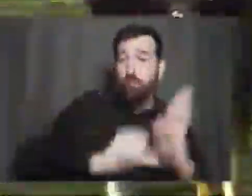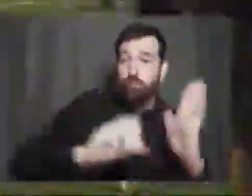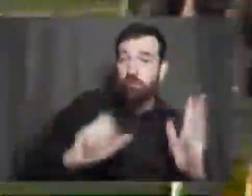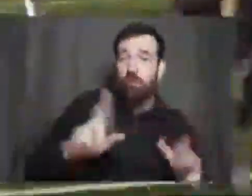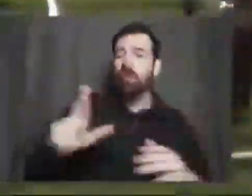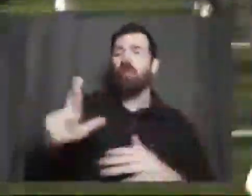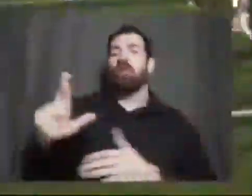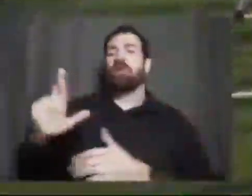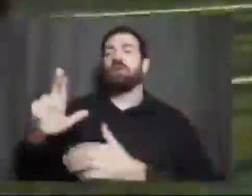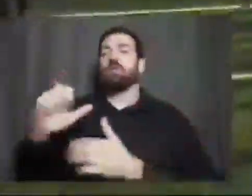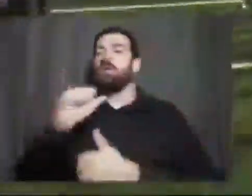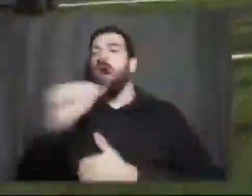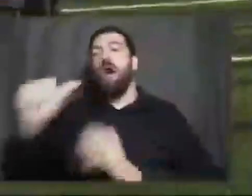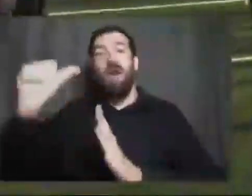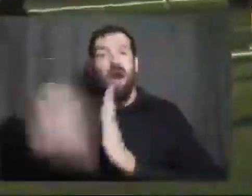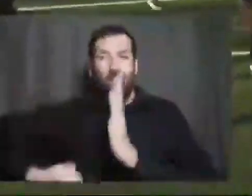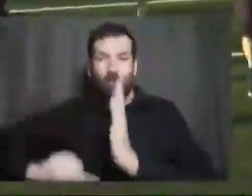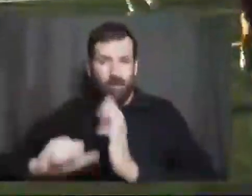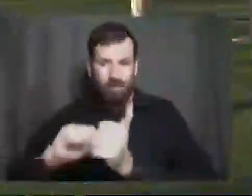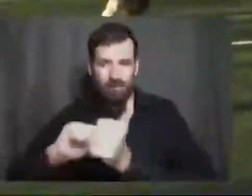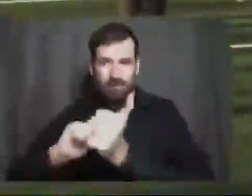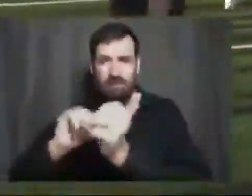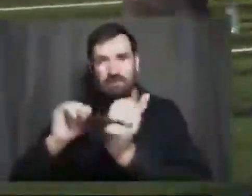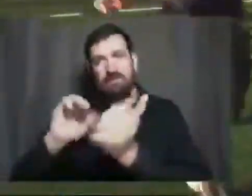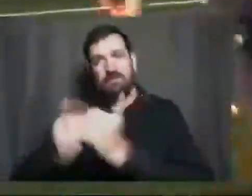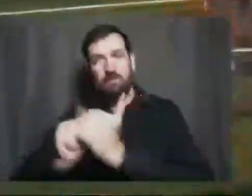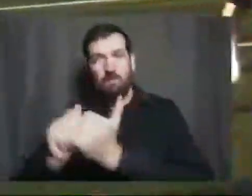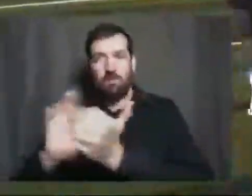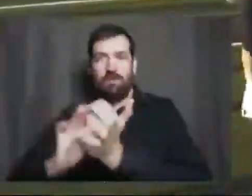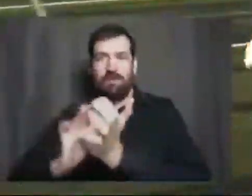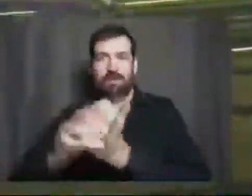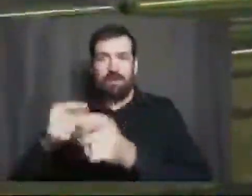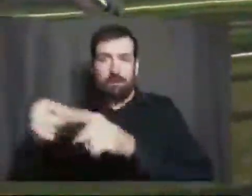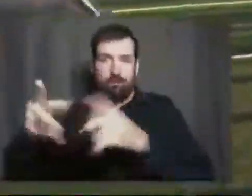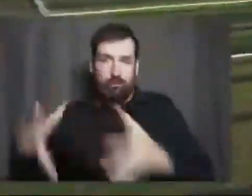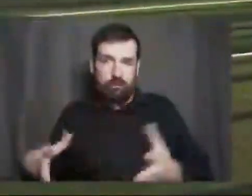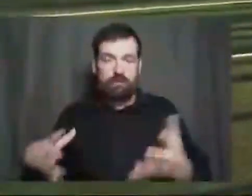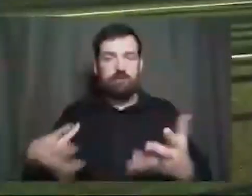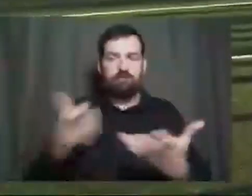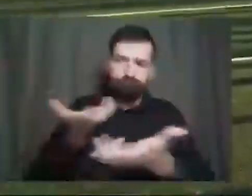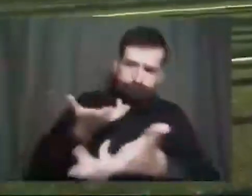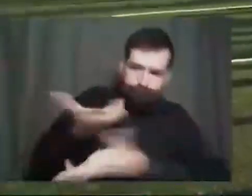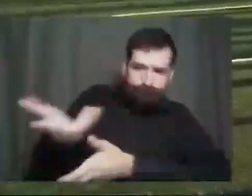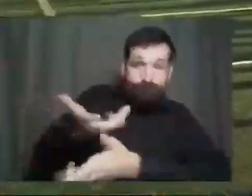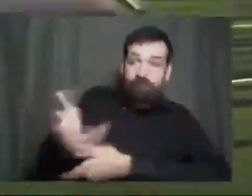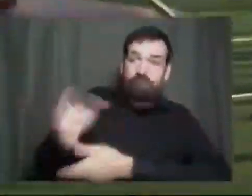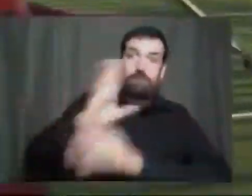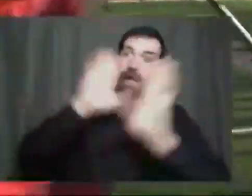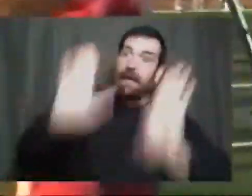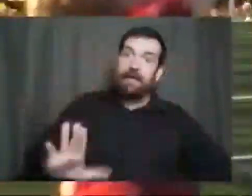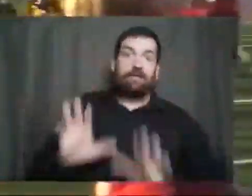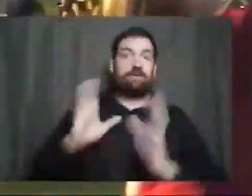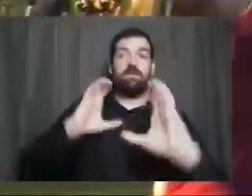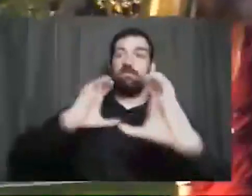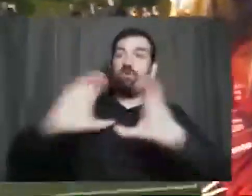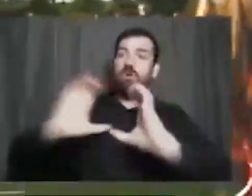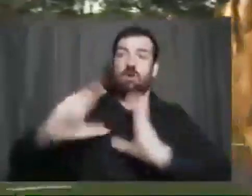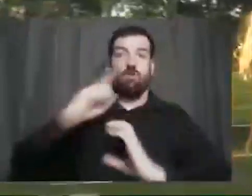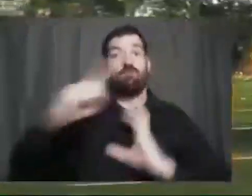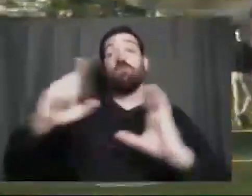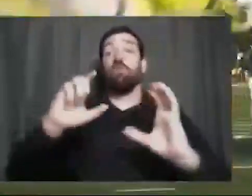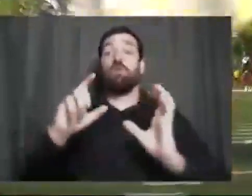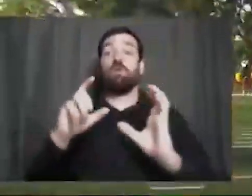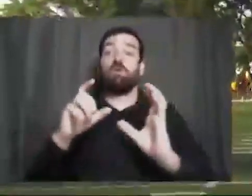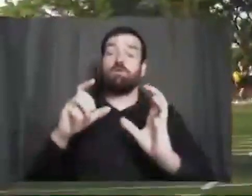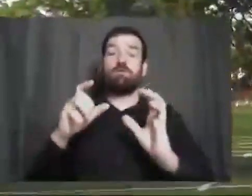So we work very closely together, and I think they're excellent communicators back to us as far as injury. So it's